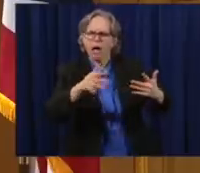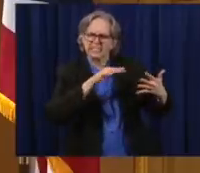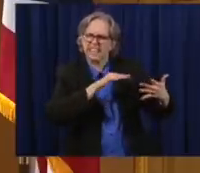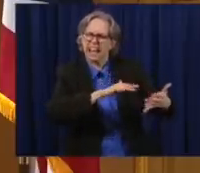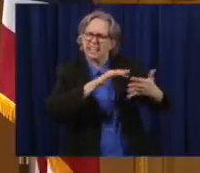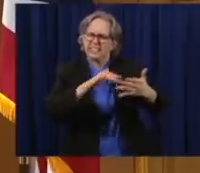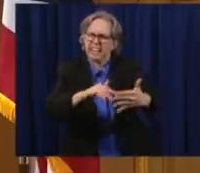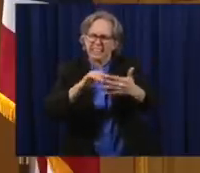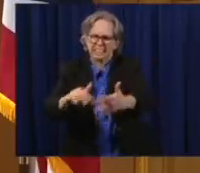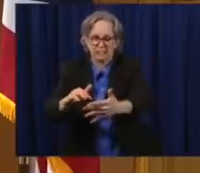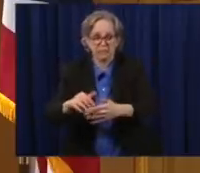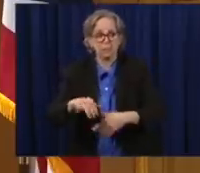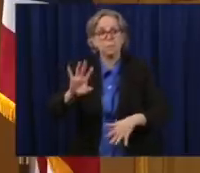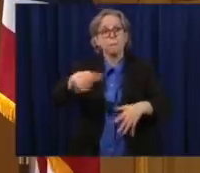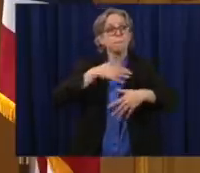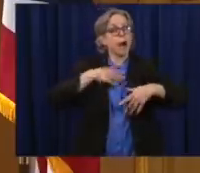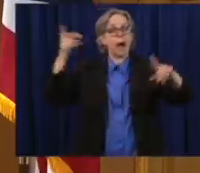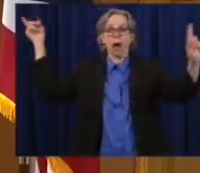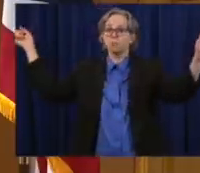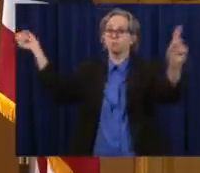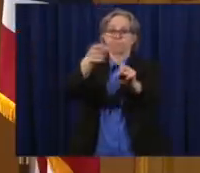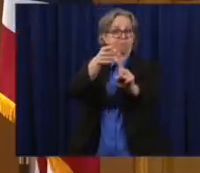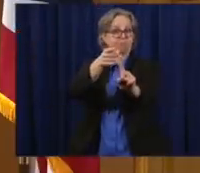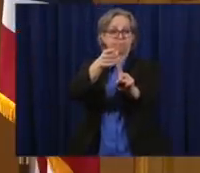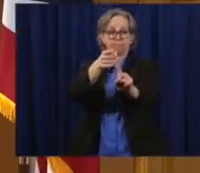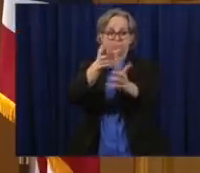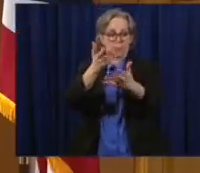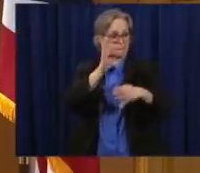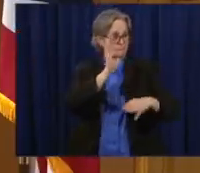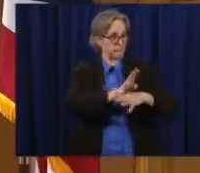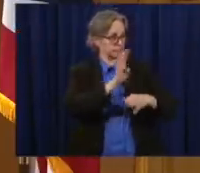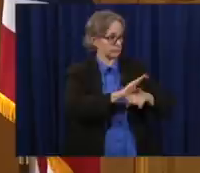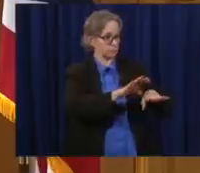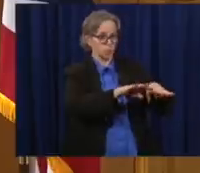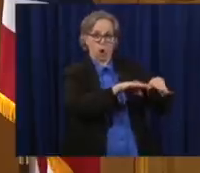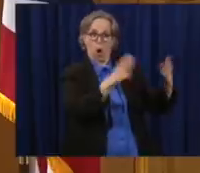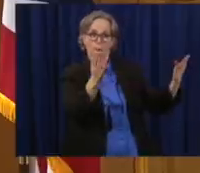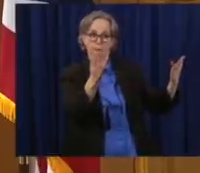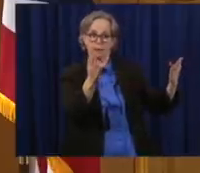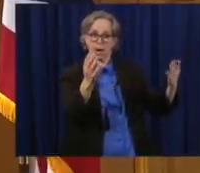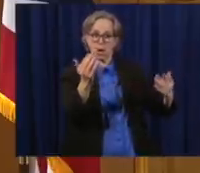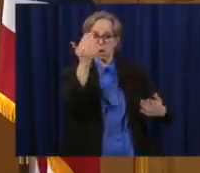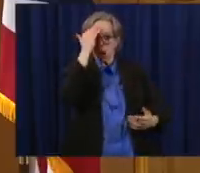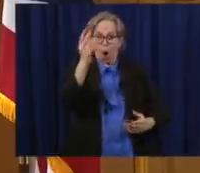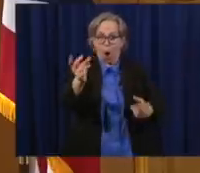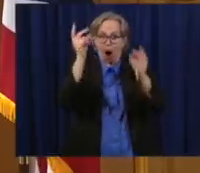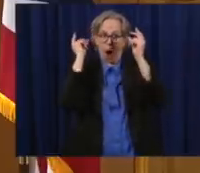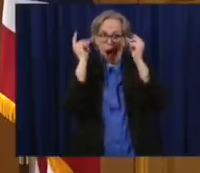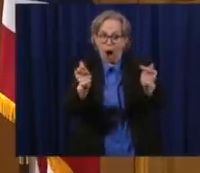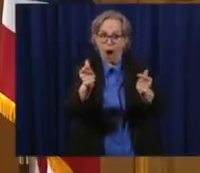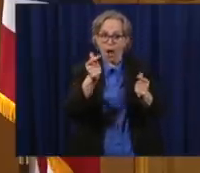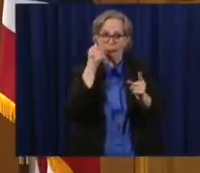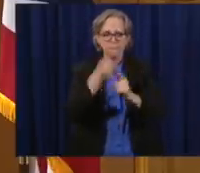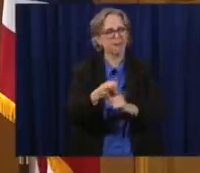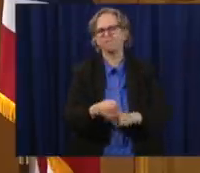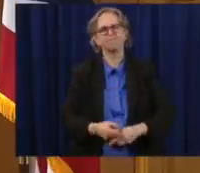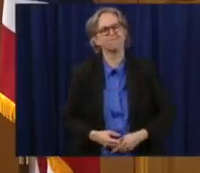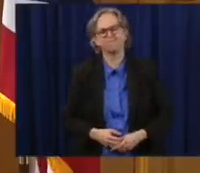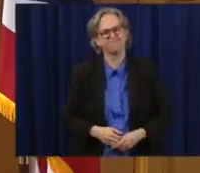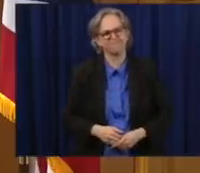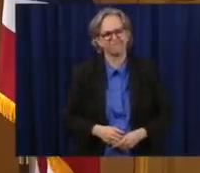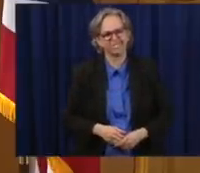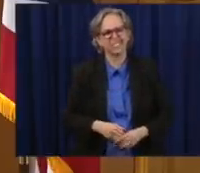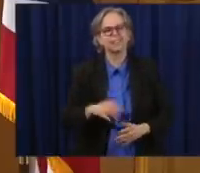in, we are not going to know immediately what impact that has. And so that's why we have to be